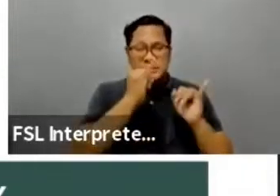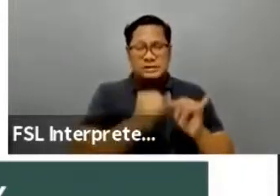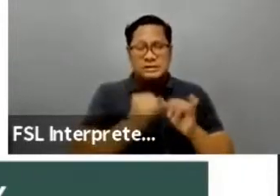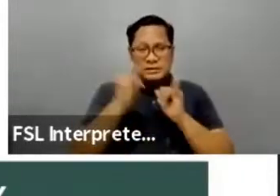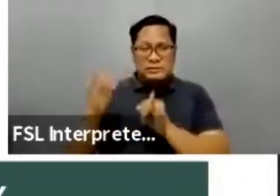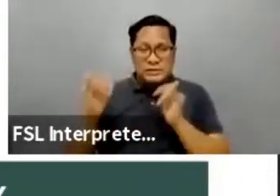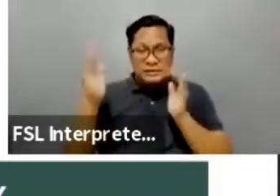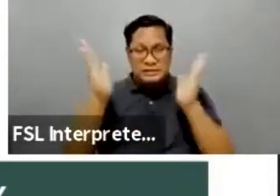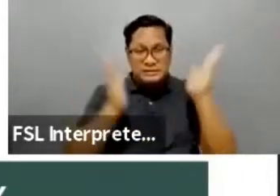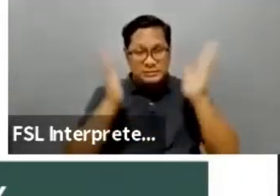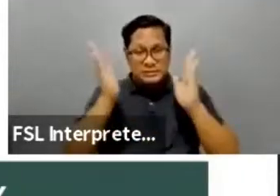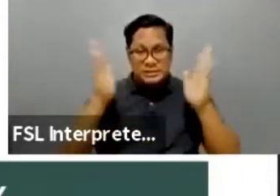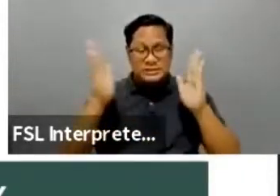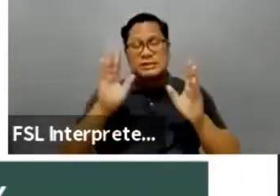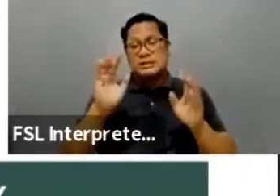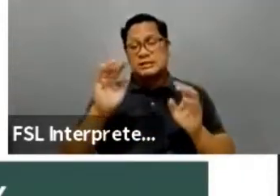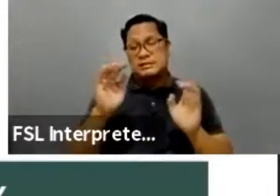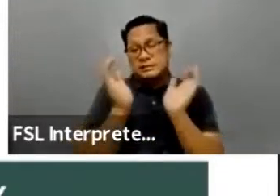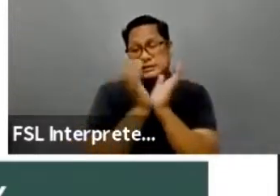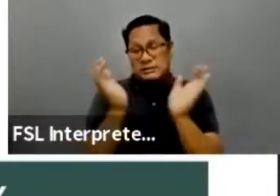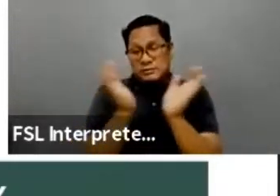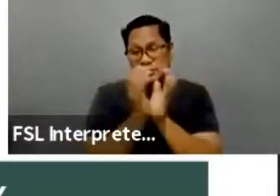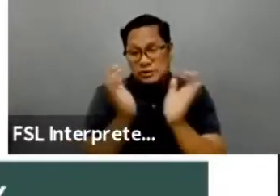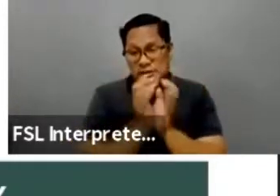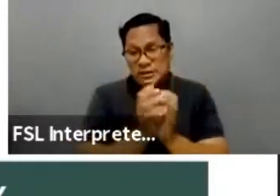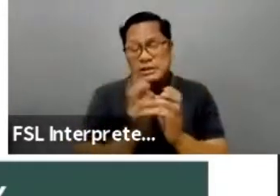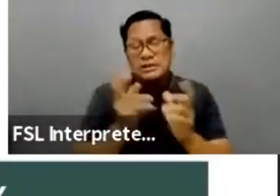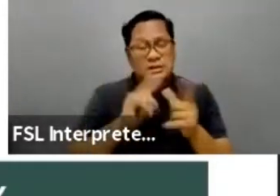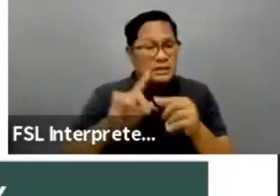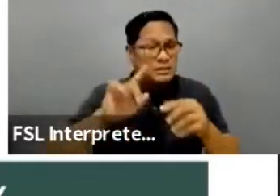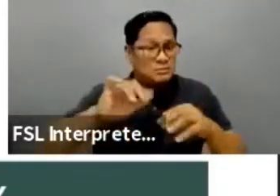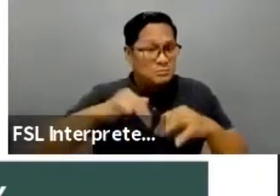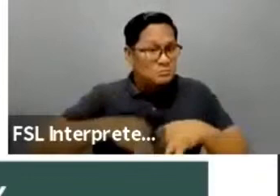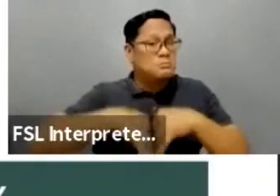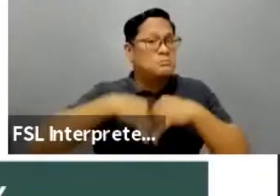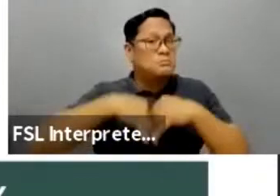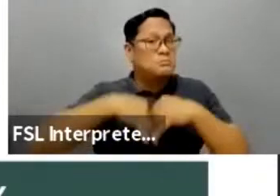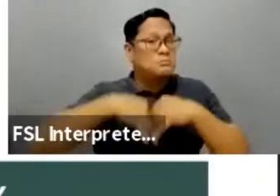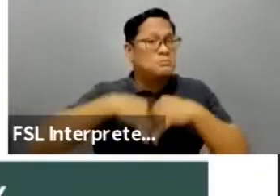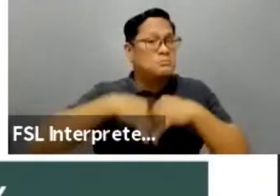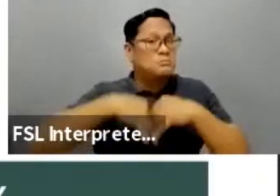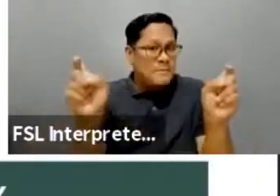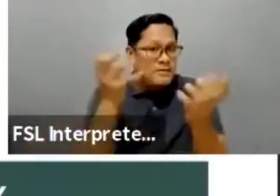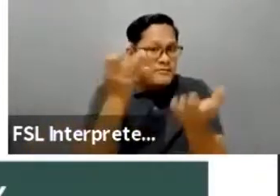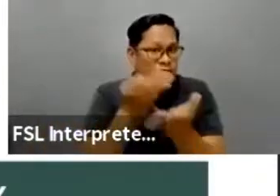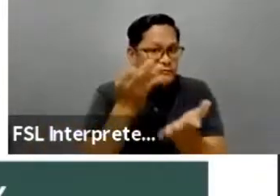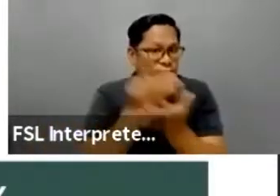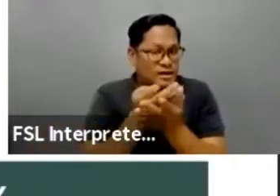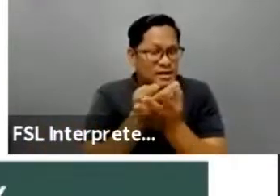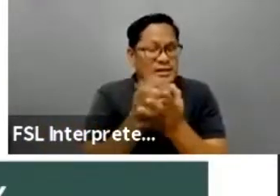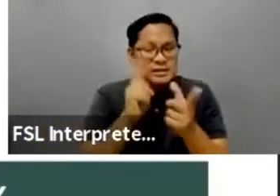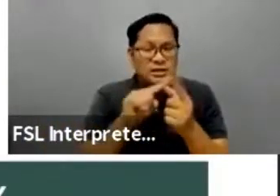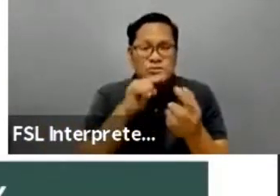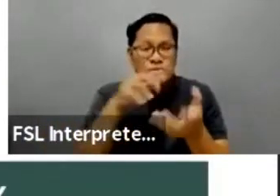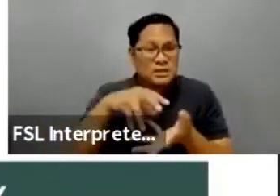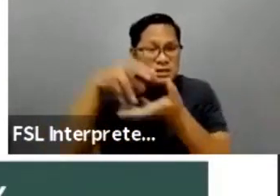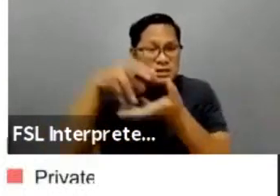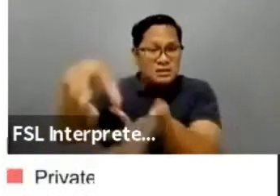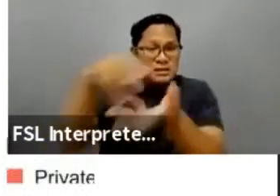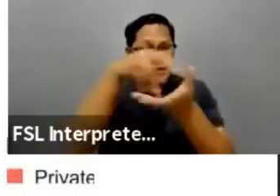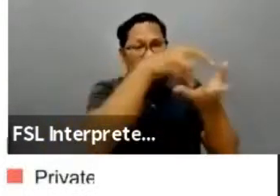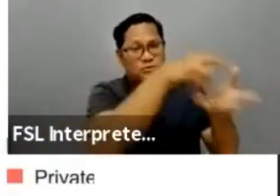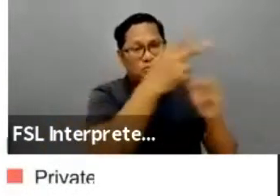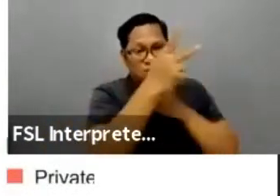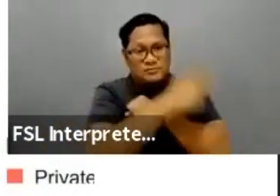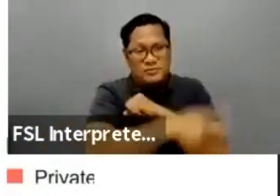the SWD, and then you're going to create a big fund. And then you're going to give it to the provinces. Ito yung next